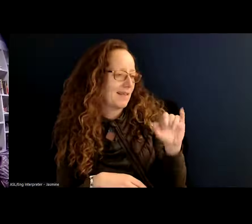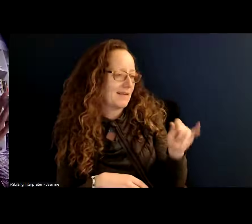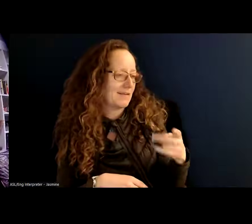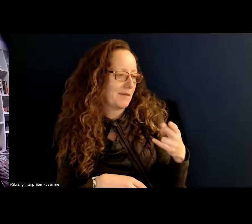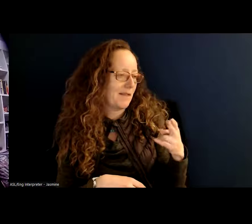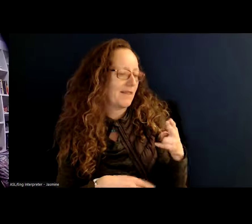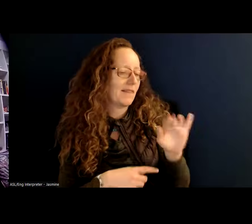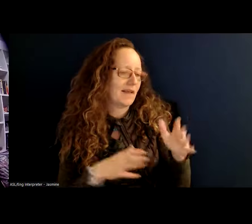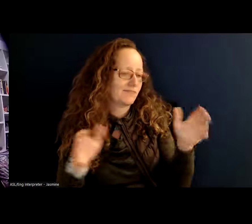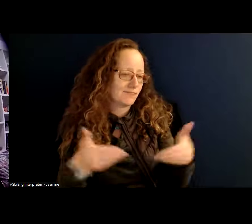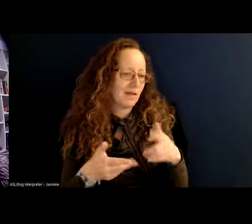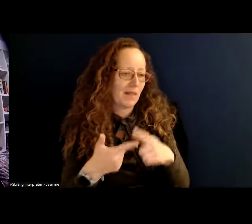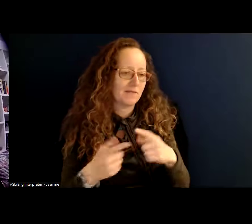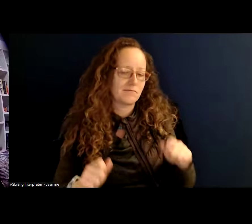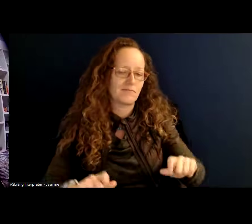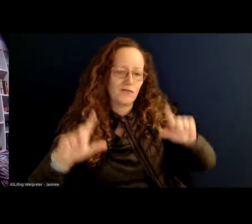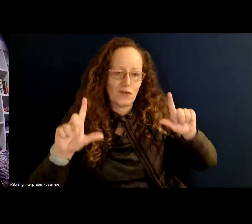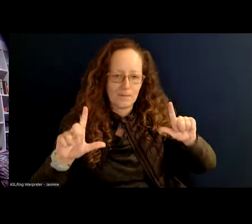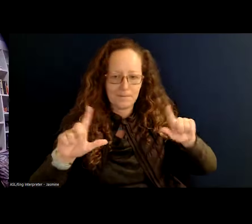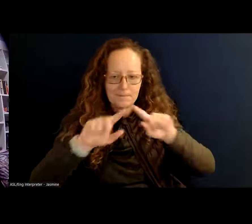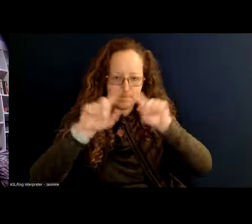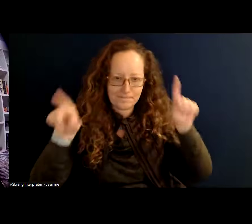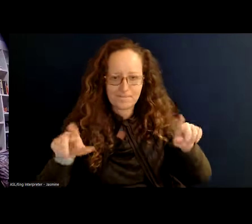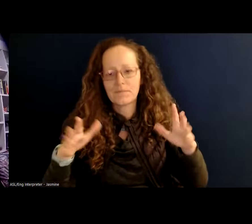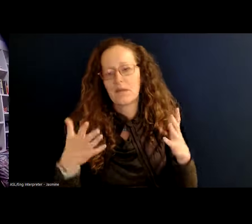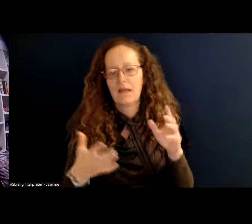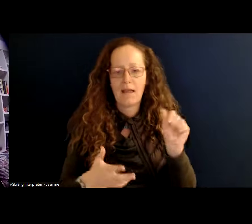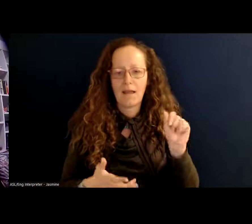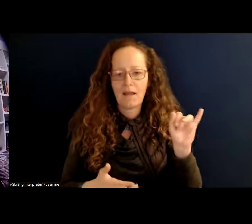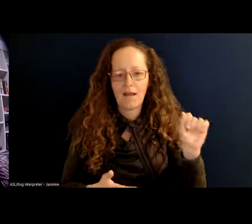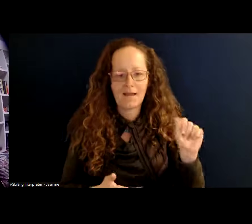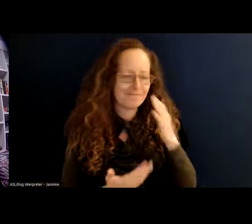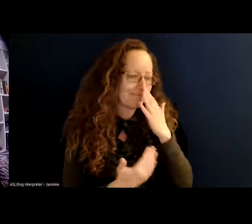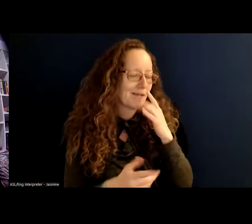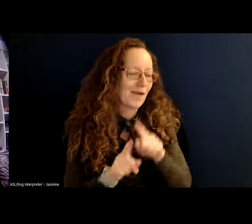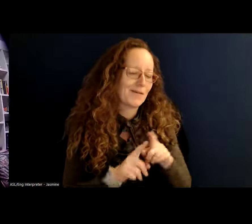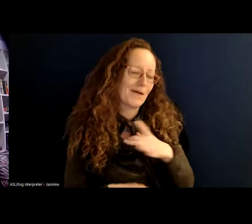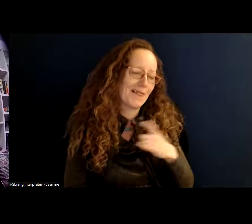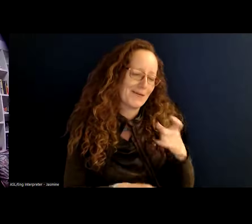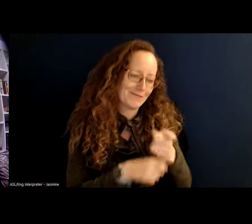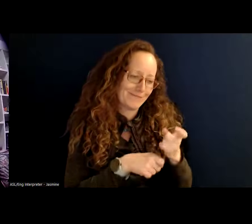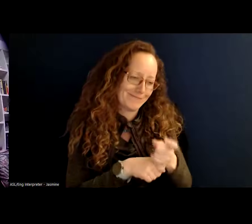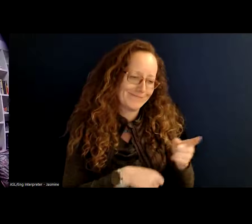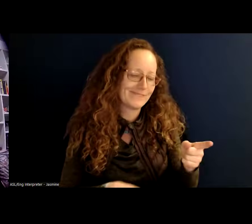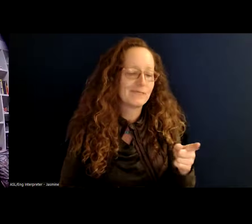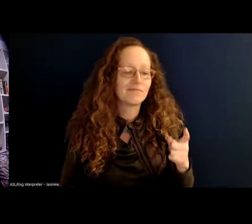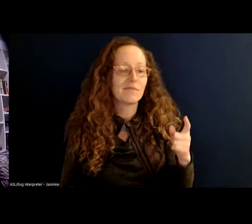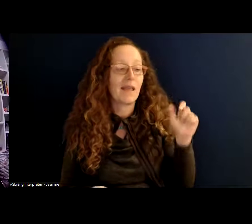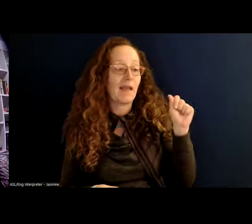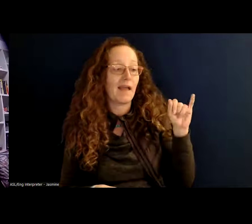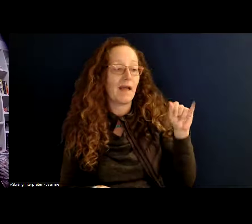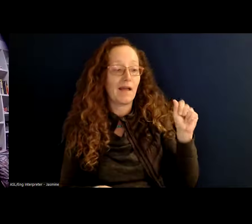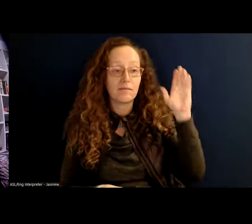whole framing of the AIA. I really appreciate it. And I really appreciate your sense of humor, actually. I've always enjoyed AIA talks, and so it's